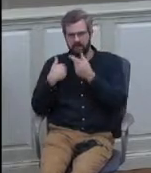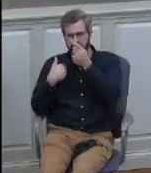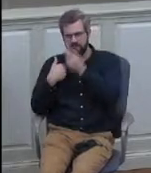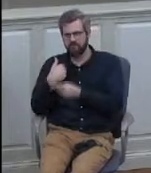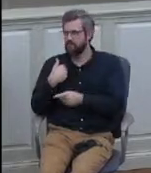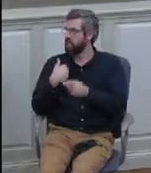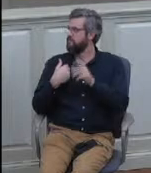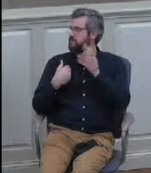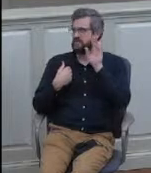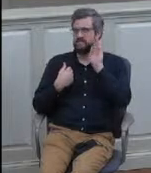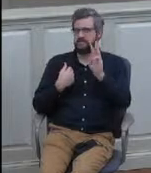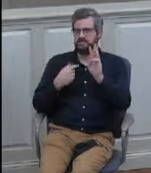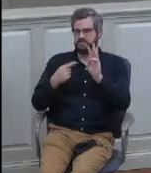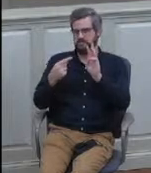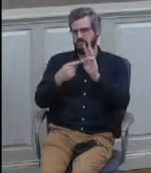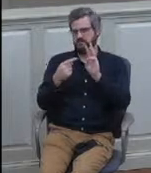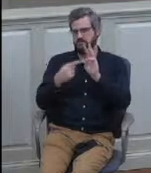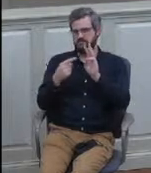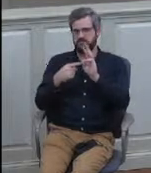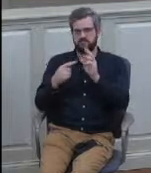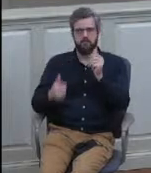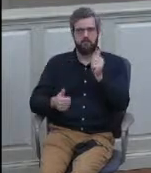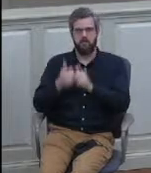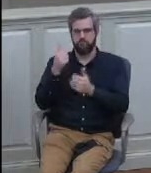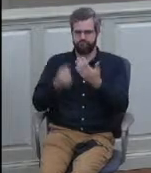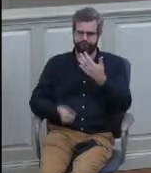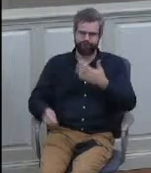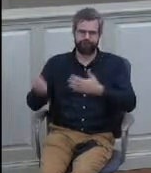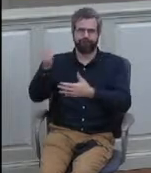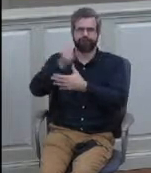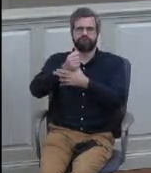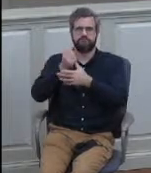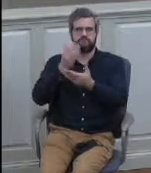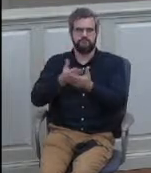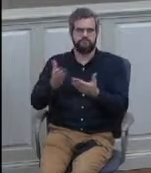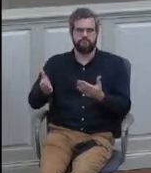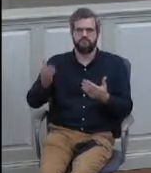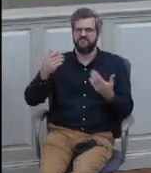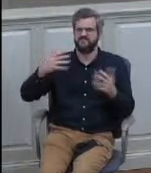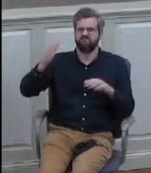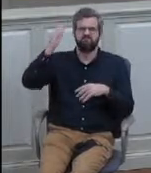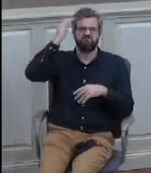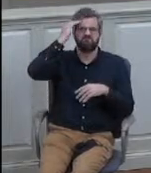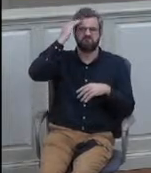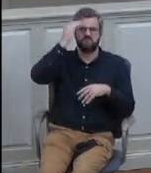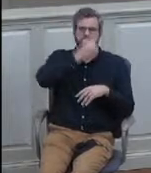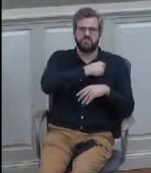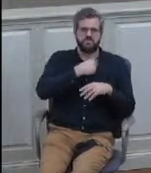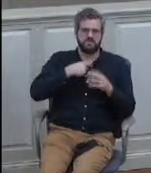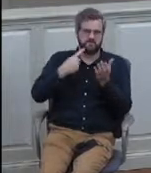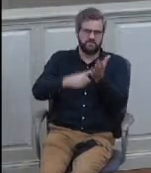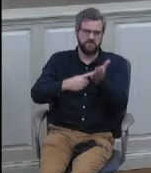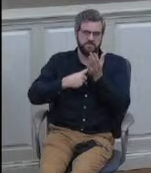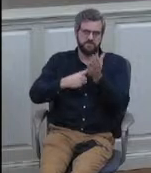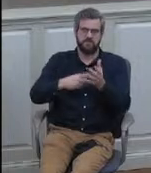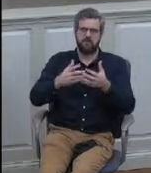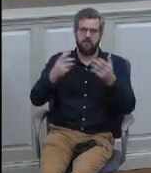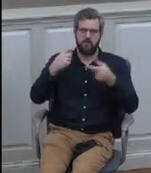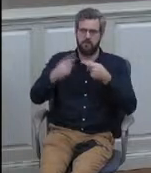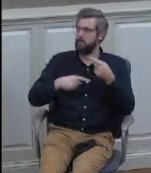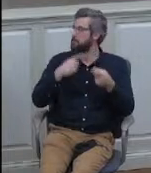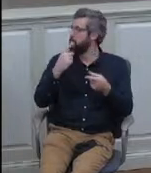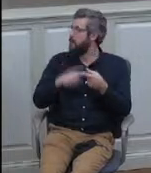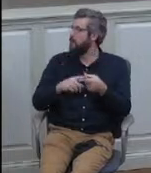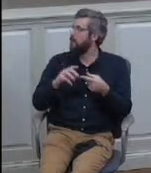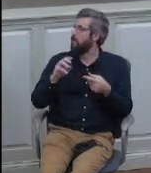these are some of our most high-level items. As we all know, we've talked quite a bit extensively about the market